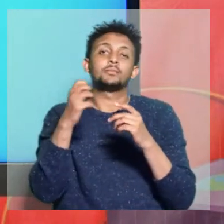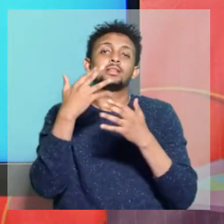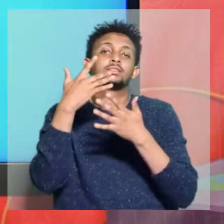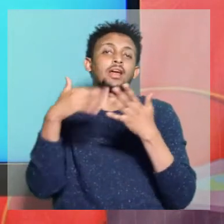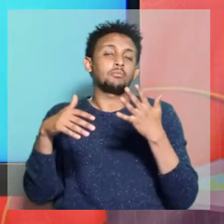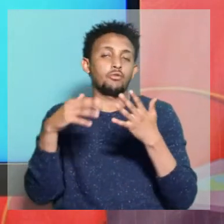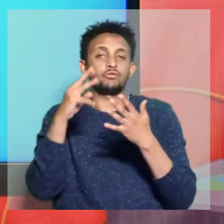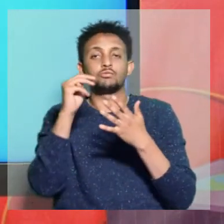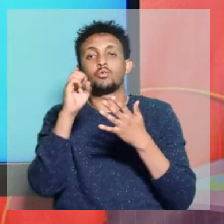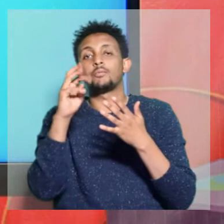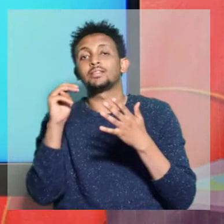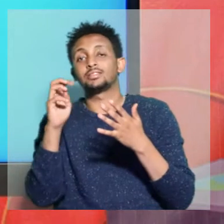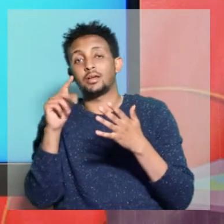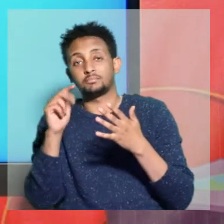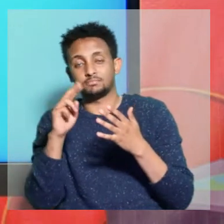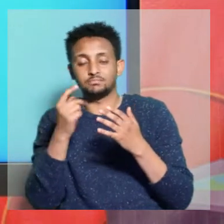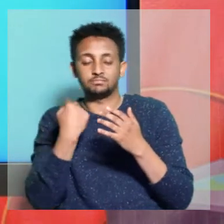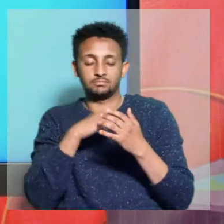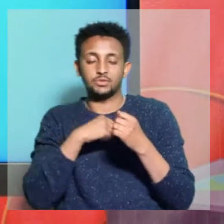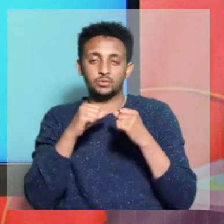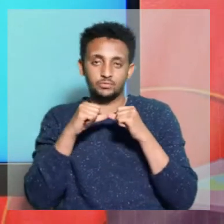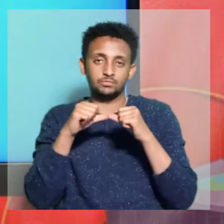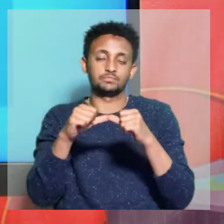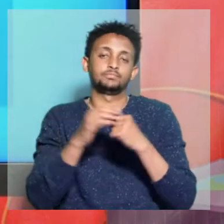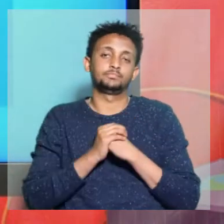of momentum. So let's proceed.